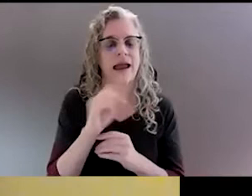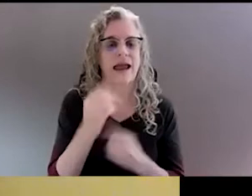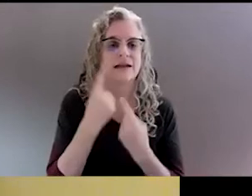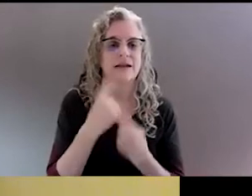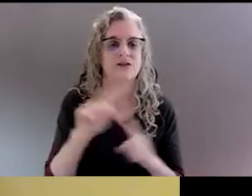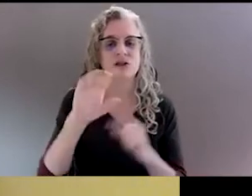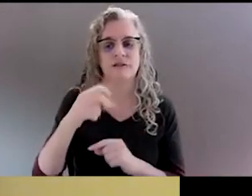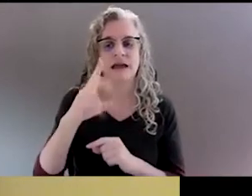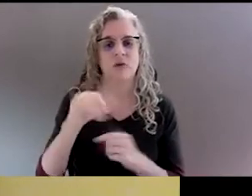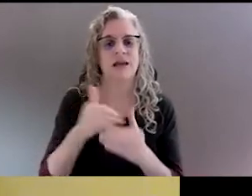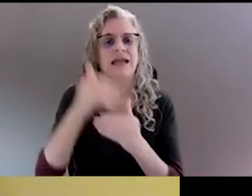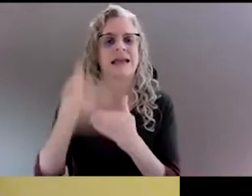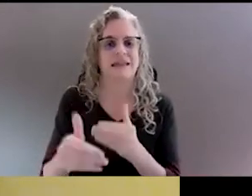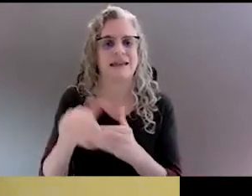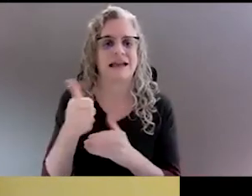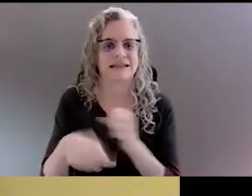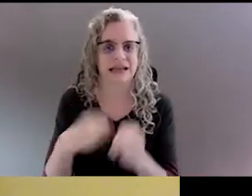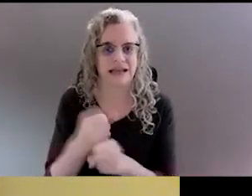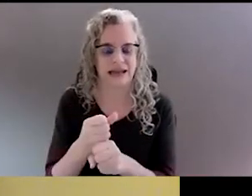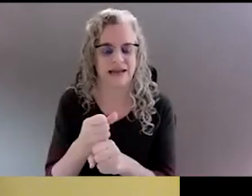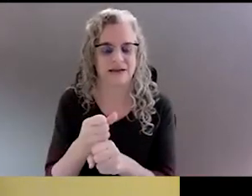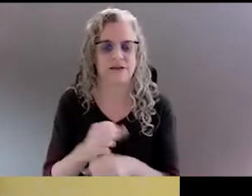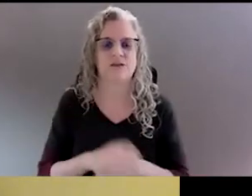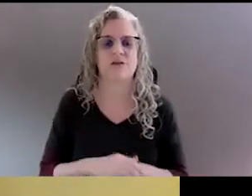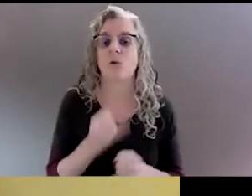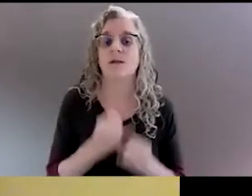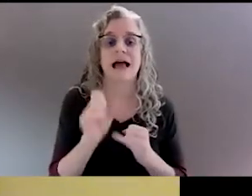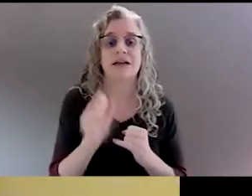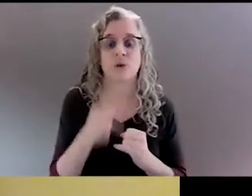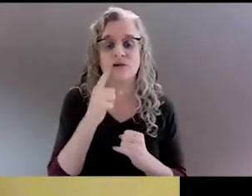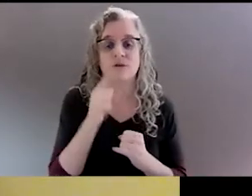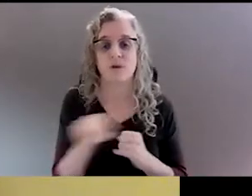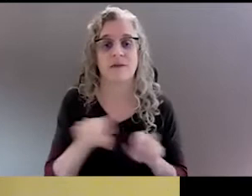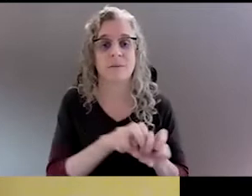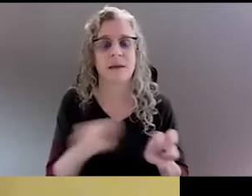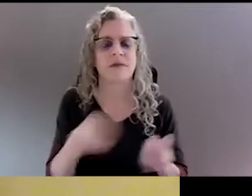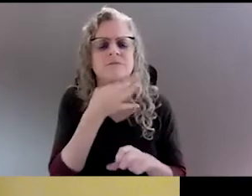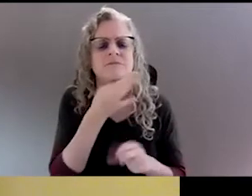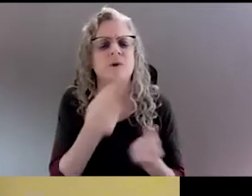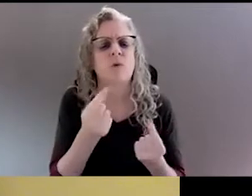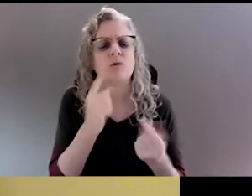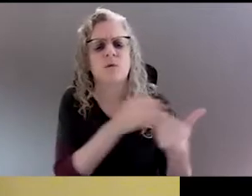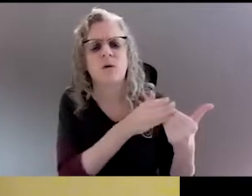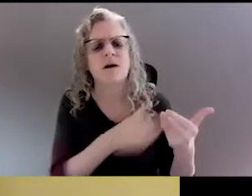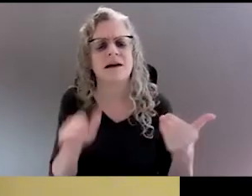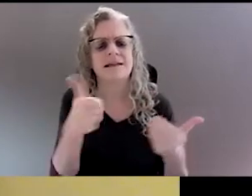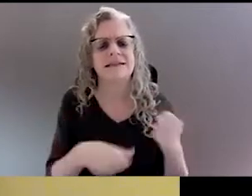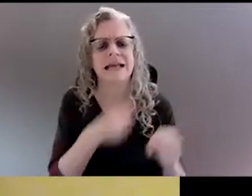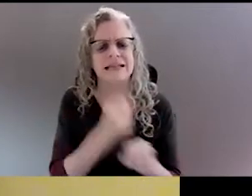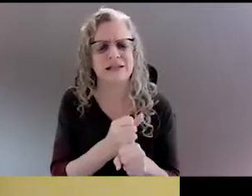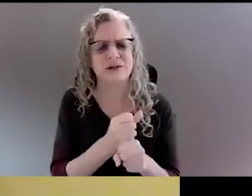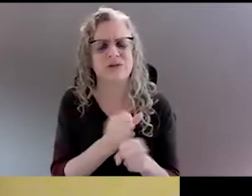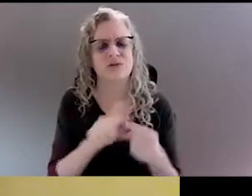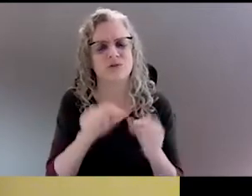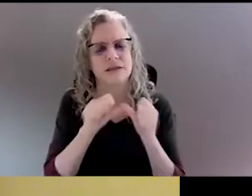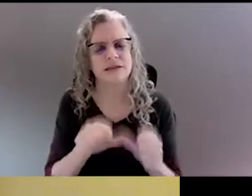to close this panel by asking each of you what you'll do in the next 10 years to continue your equity work. Georgina, can